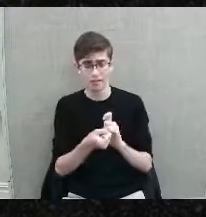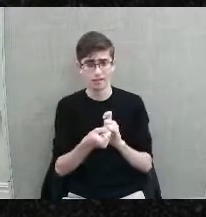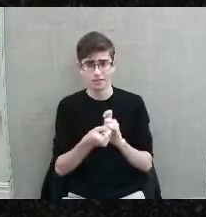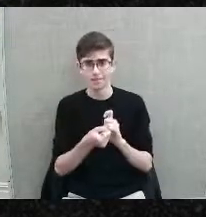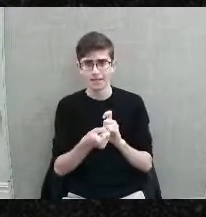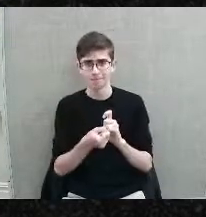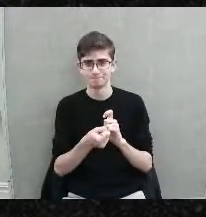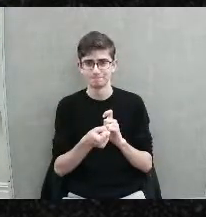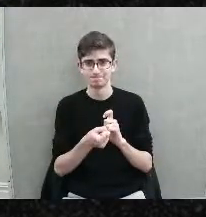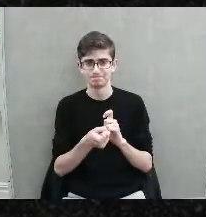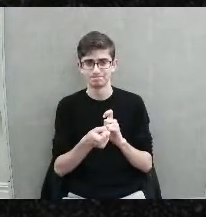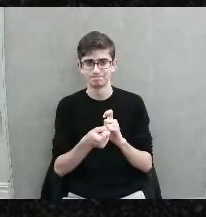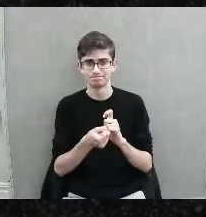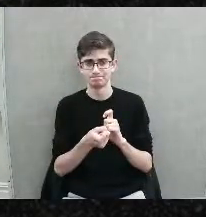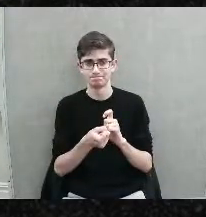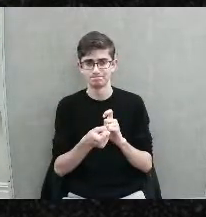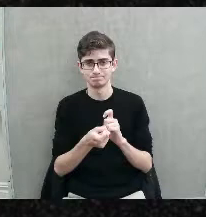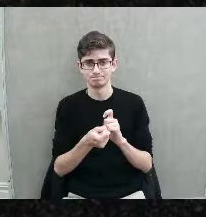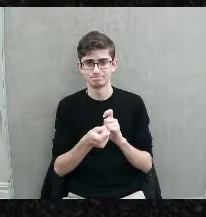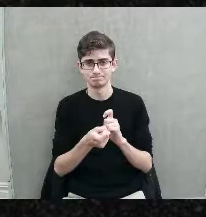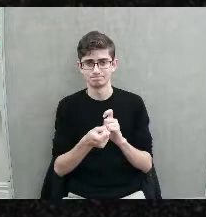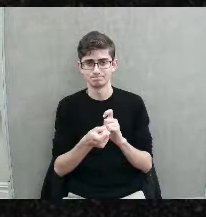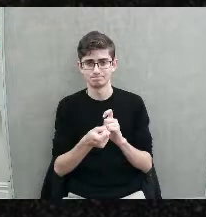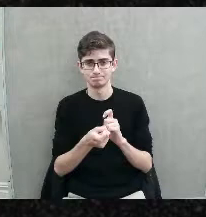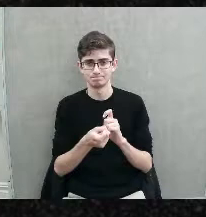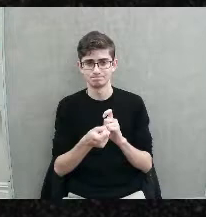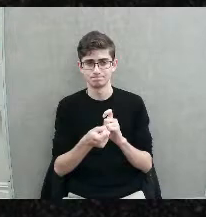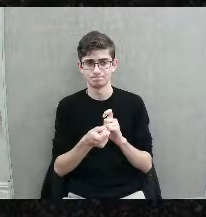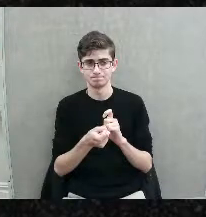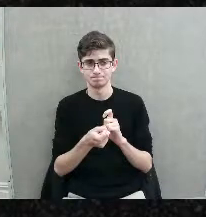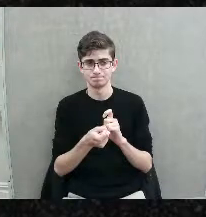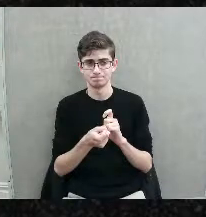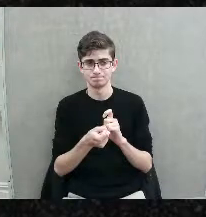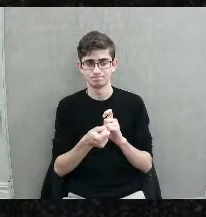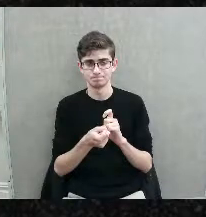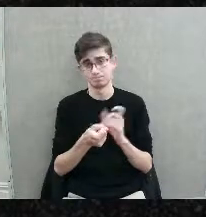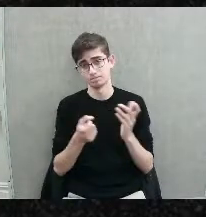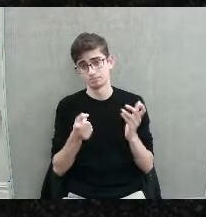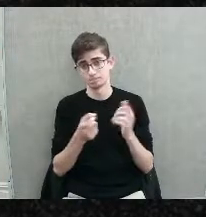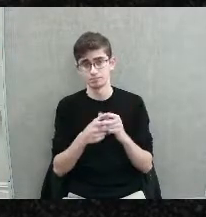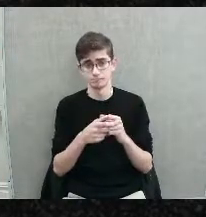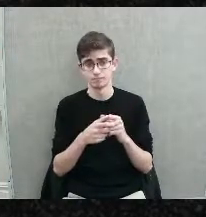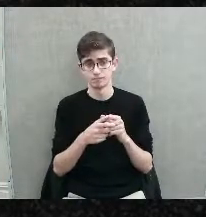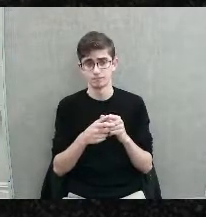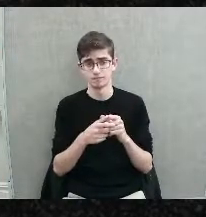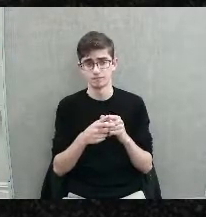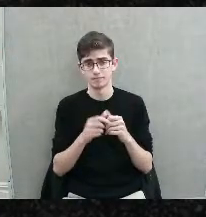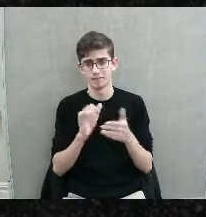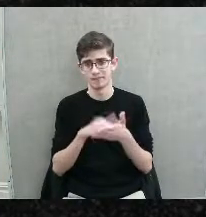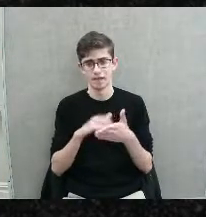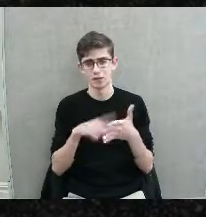would, that's where I think of it more as a change in sort of Gramscian